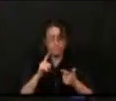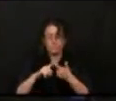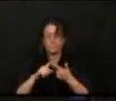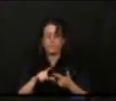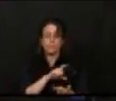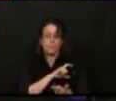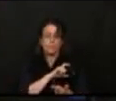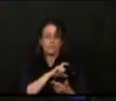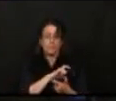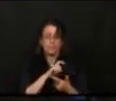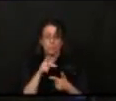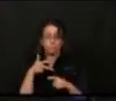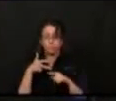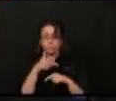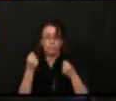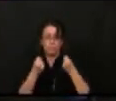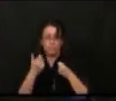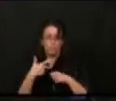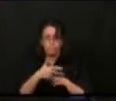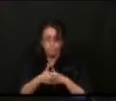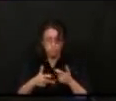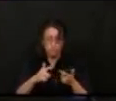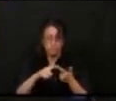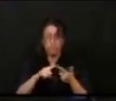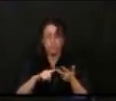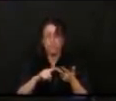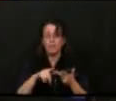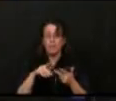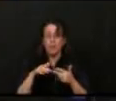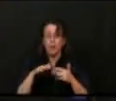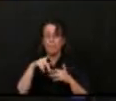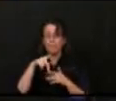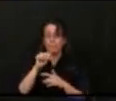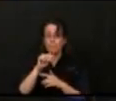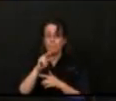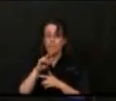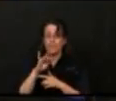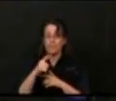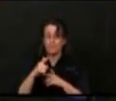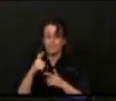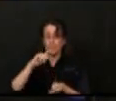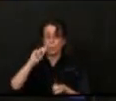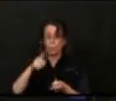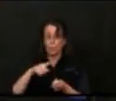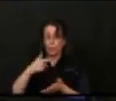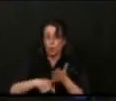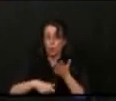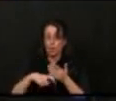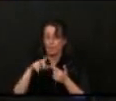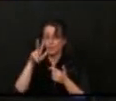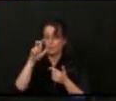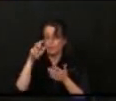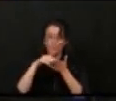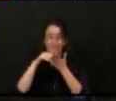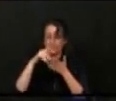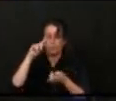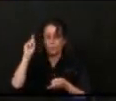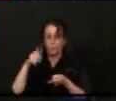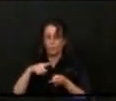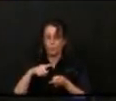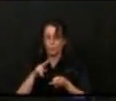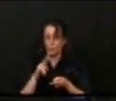that we reduce paving costs from $300,000 to $200,000, that we buy a dump truck and a grader. But if